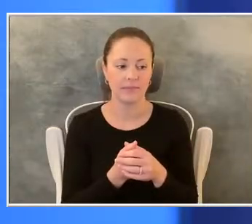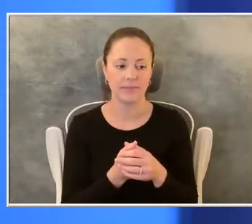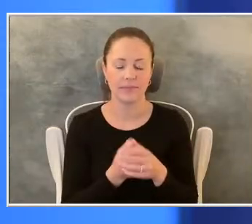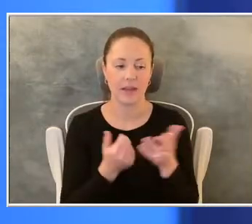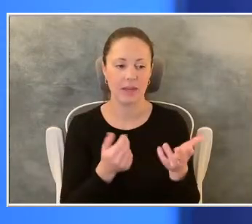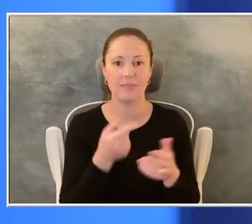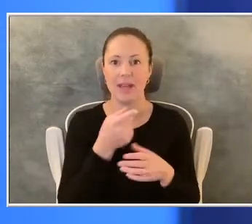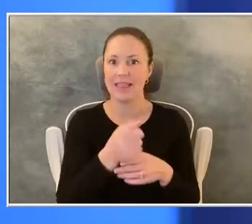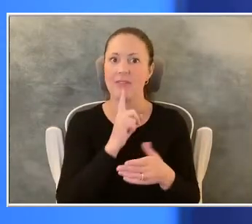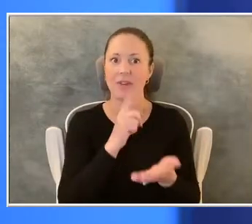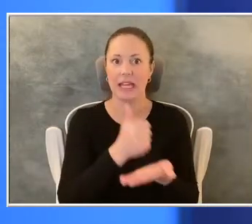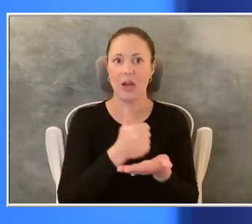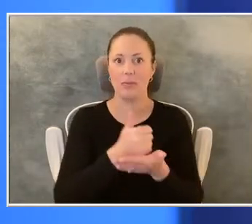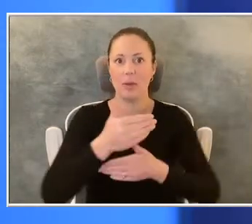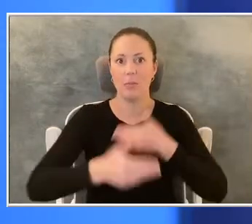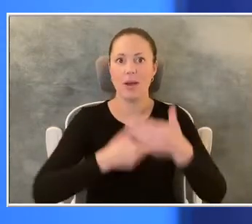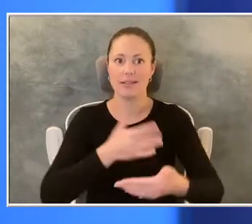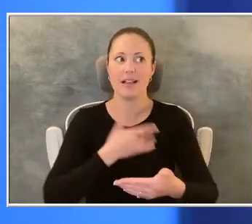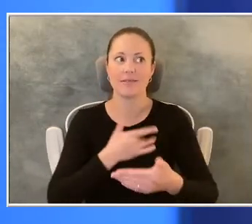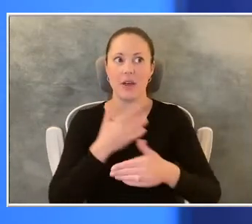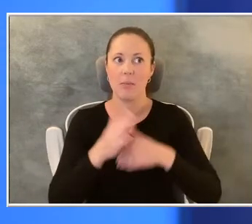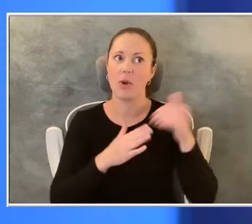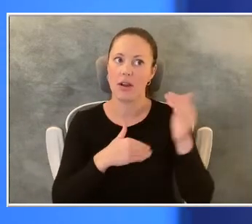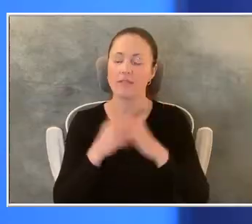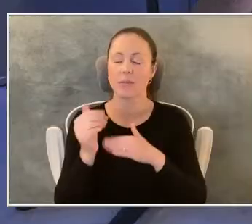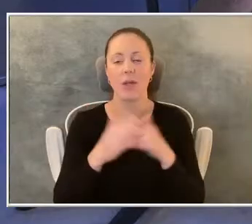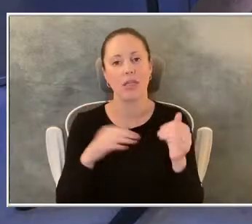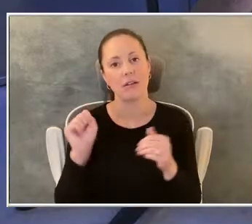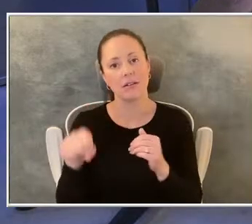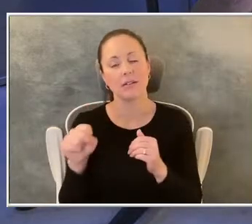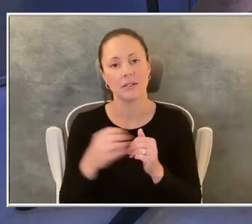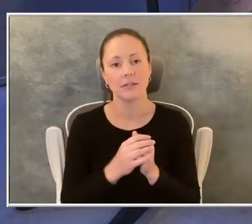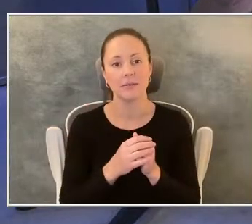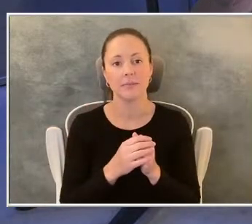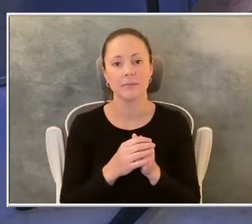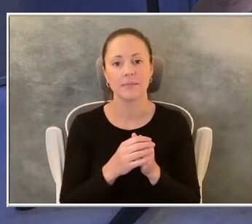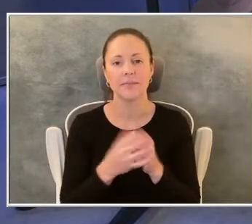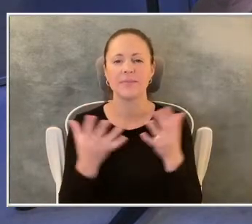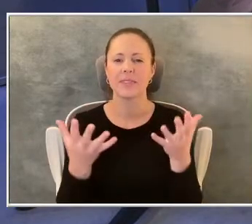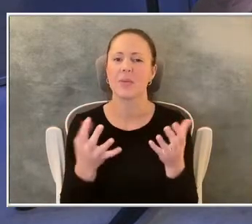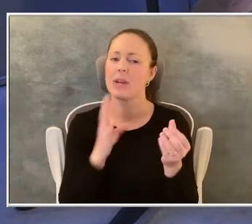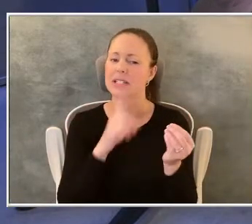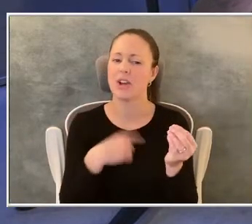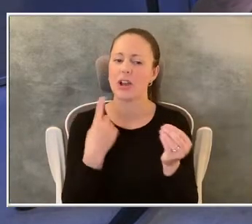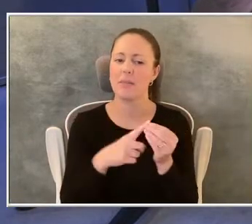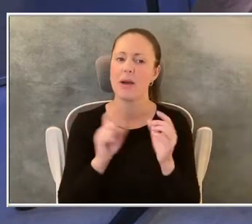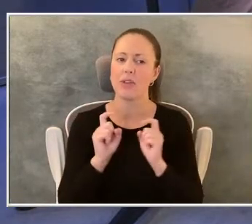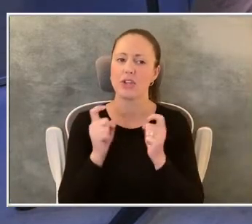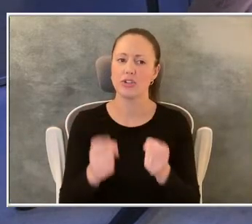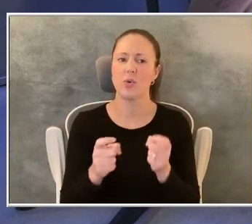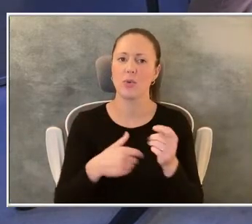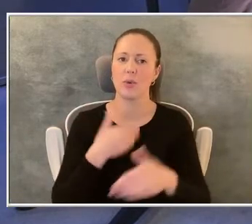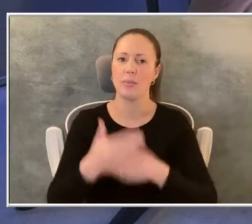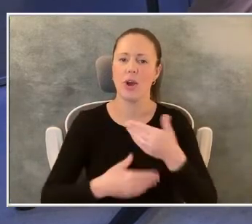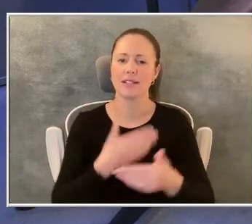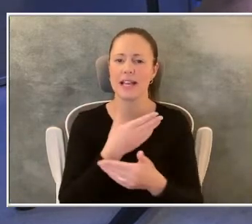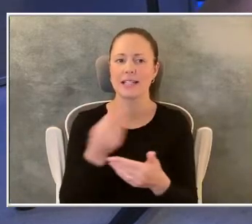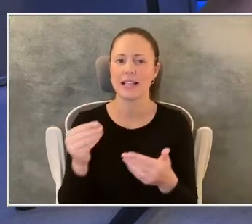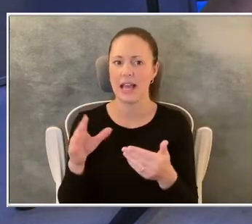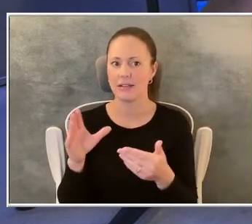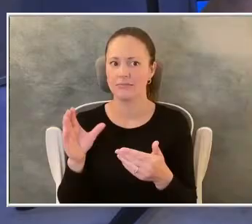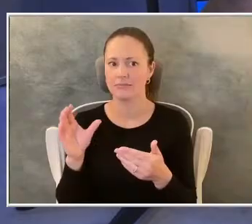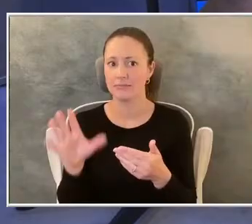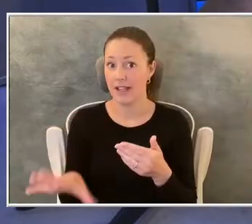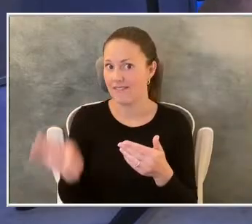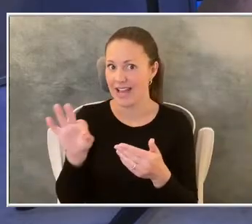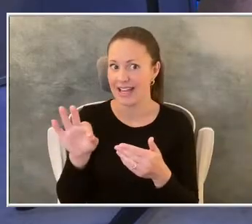very comfortable. I bet. Very I bet. comfortable. Yep. I want to talk a little bit more about the donor process and finding a donor, which we'll get to Sal here